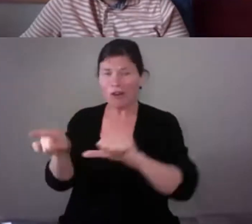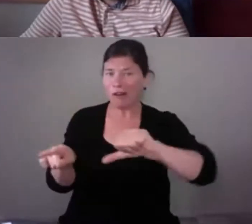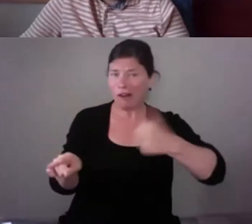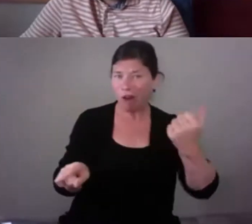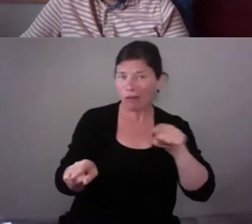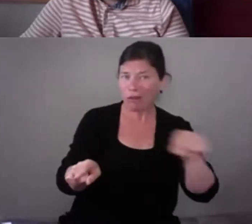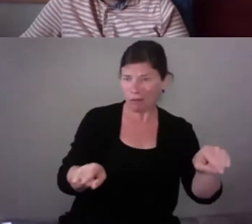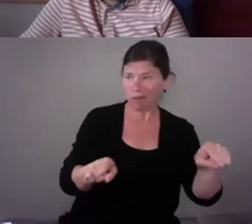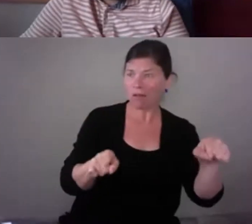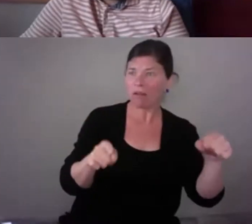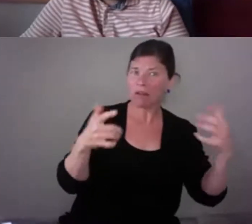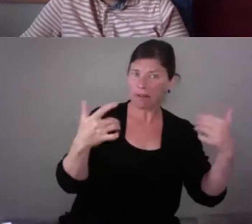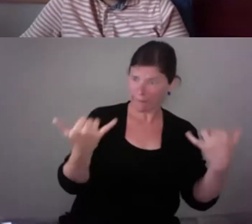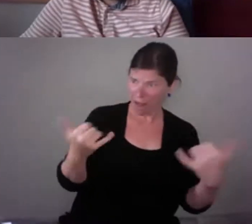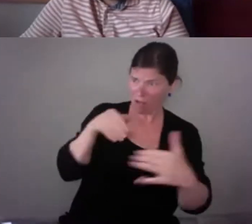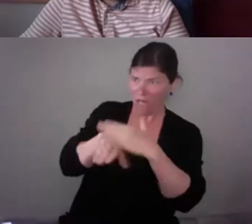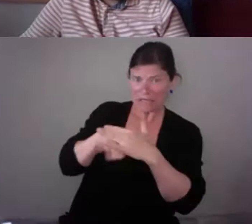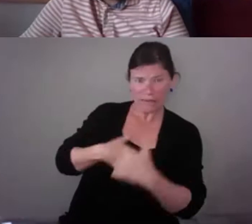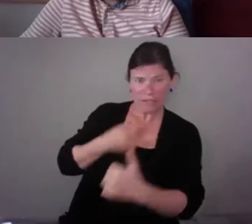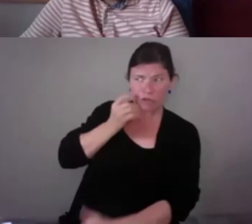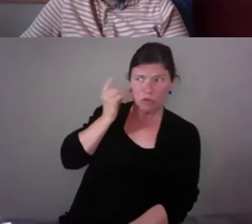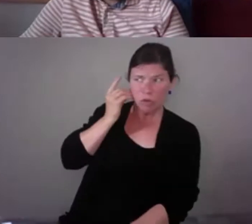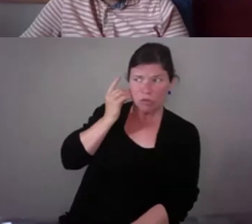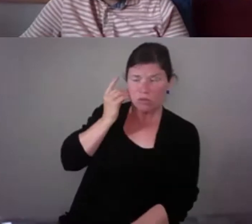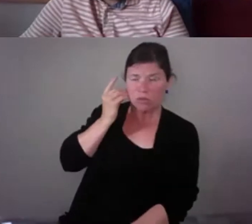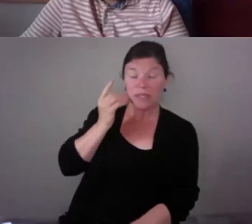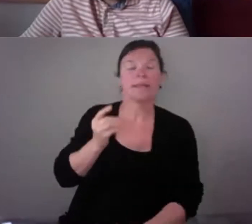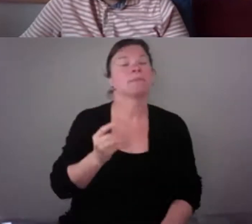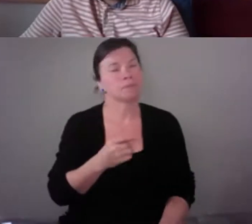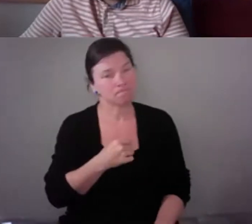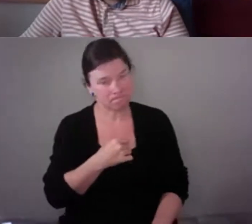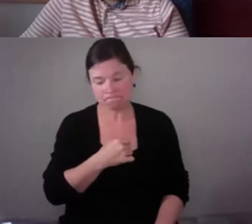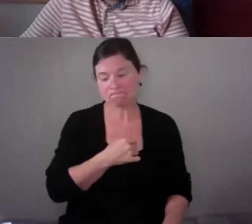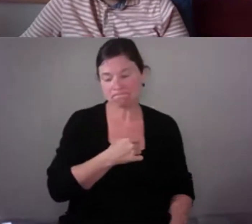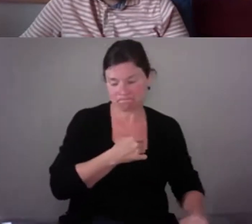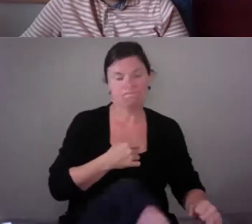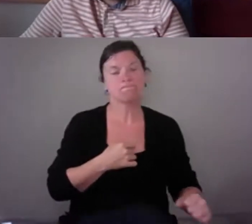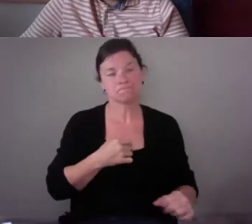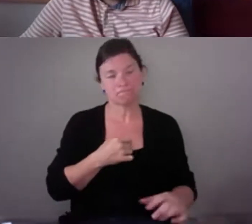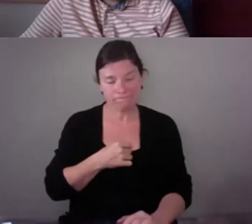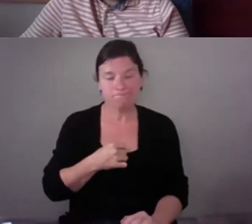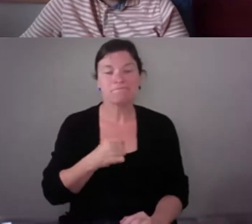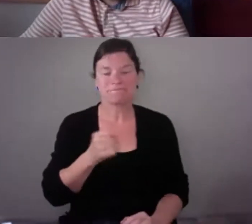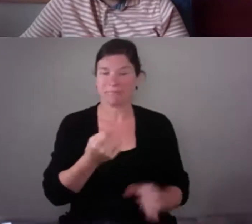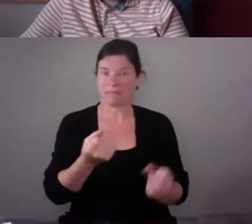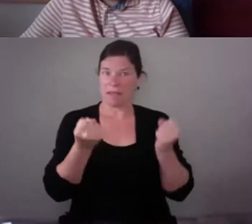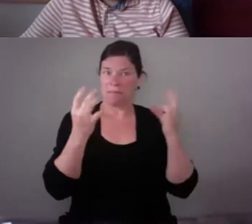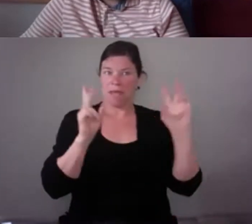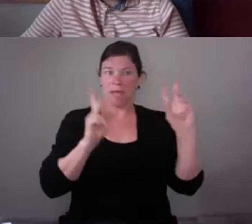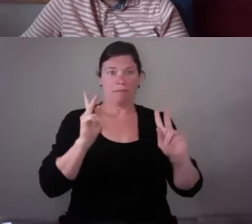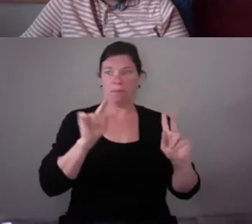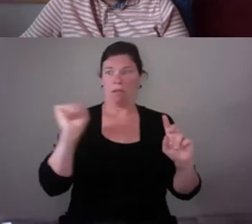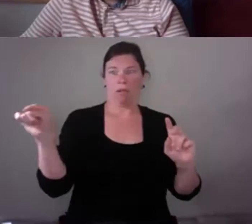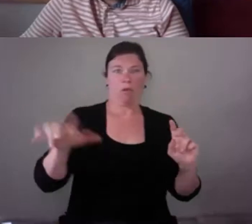no, yeah. After I won my lawsuit, there were many people in the domes across the country. Like at Syracuse